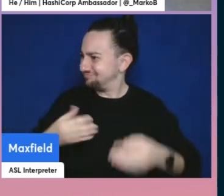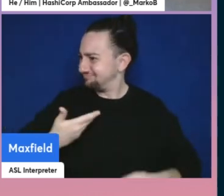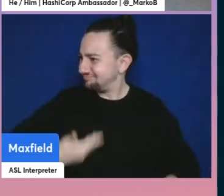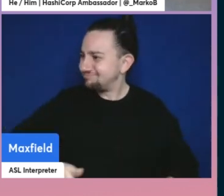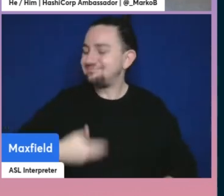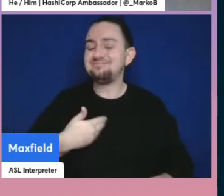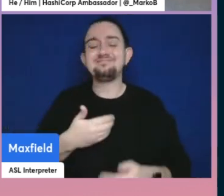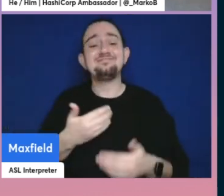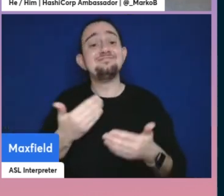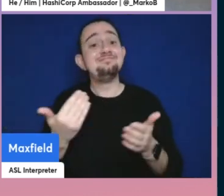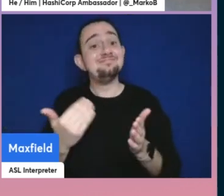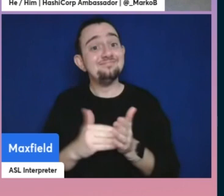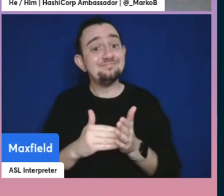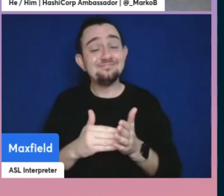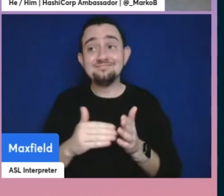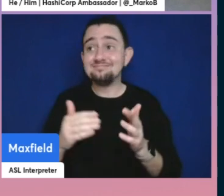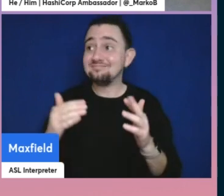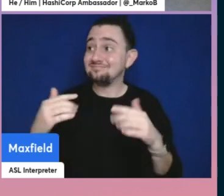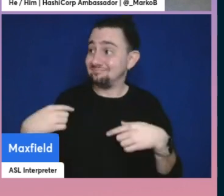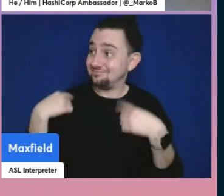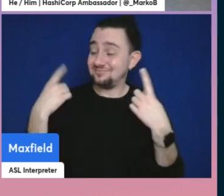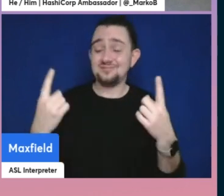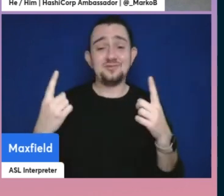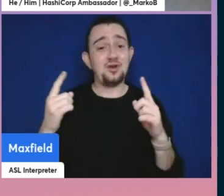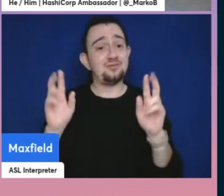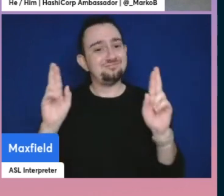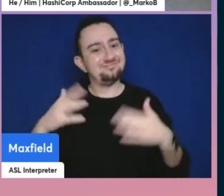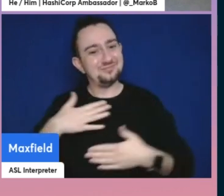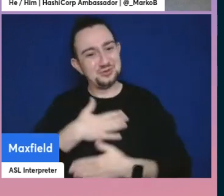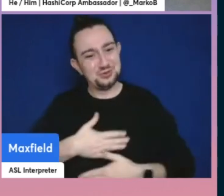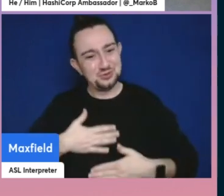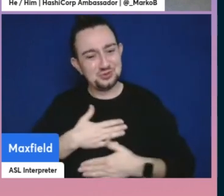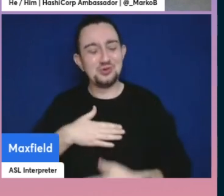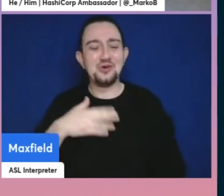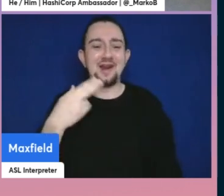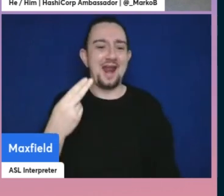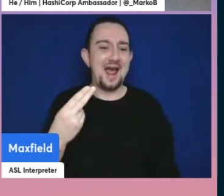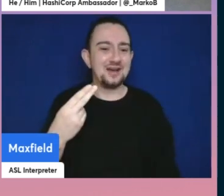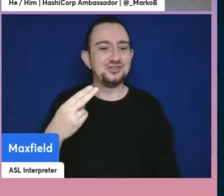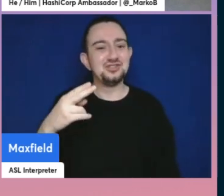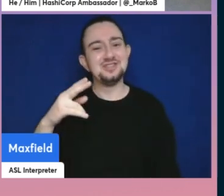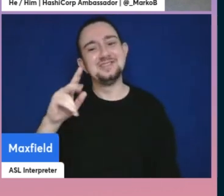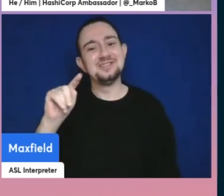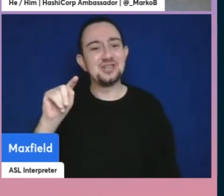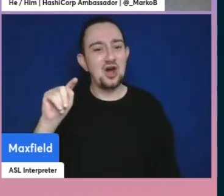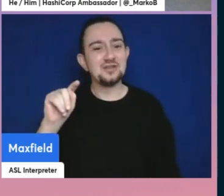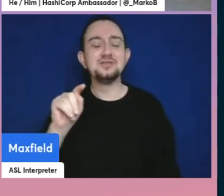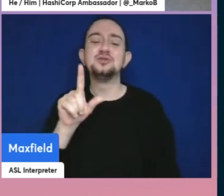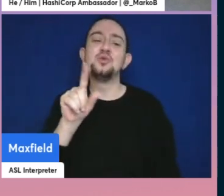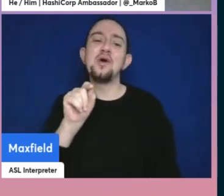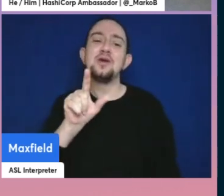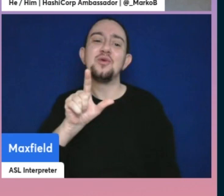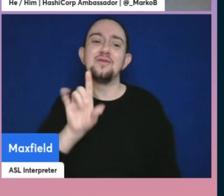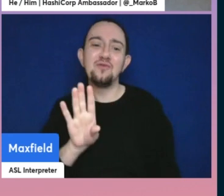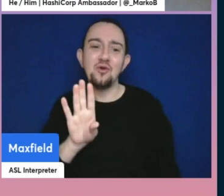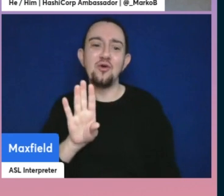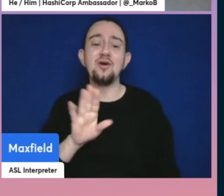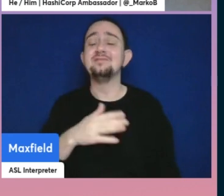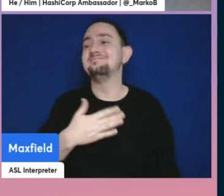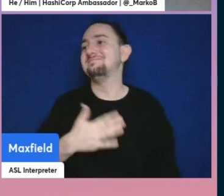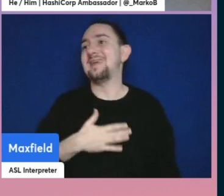your Hashi Talks 2024. It's good to be back. And today I would like to talk a little bit